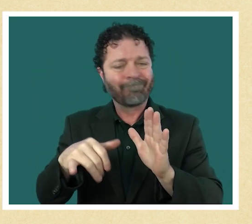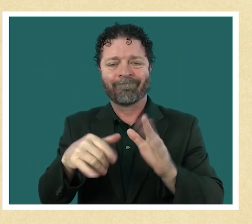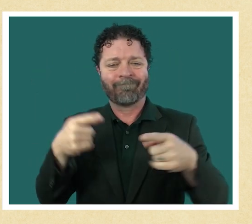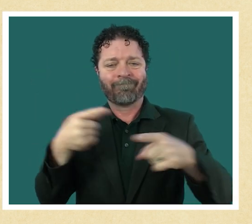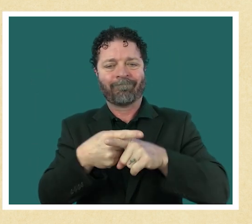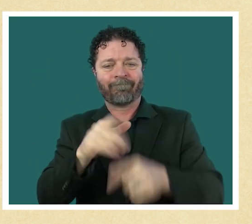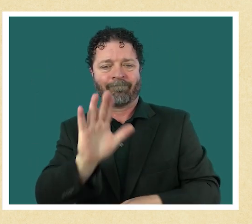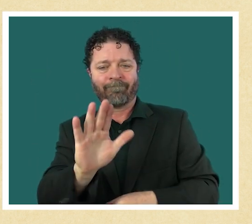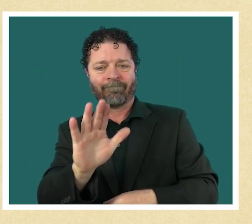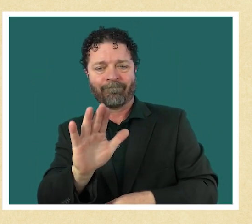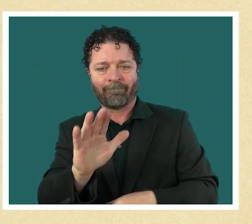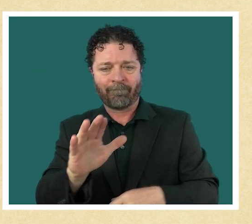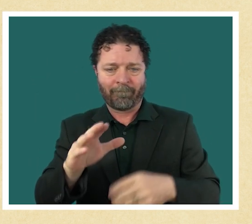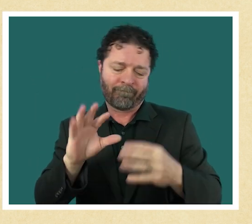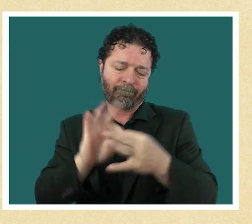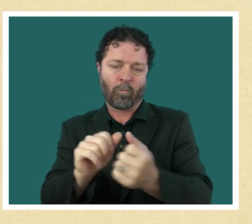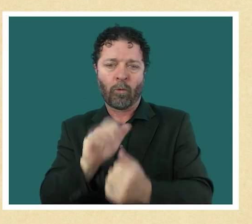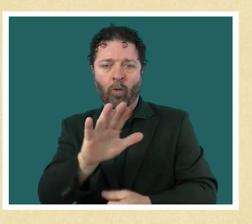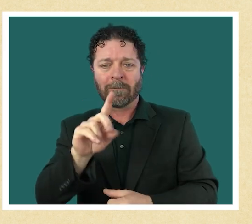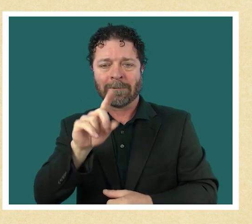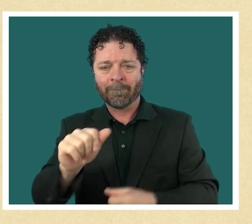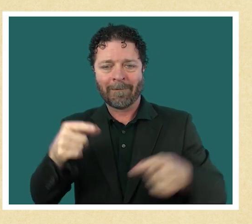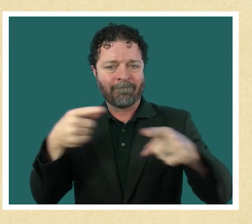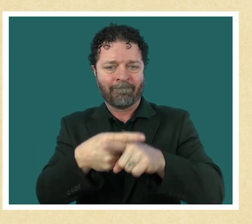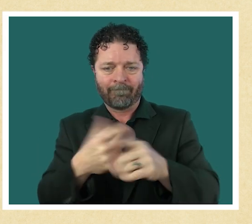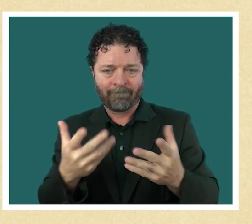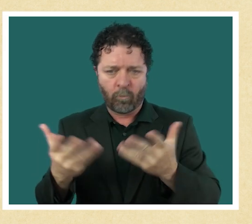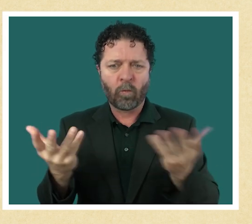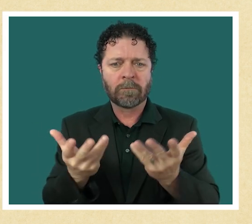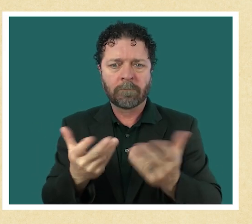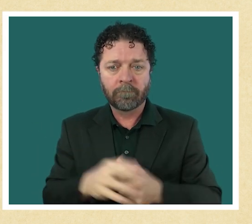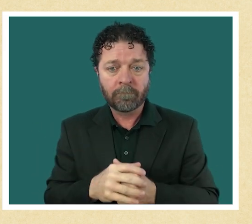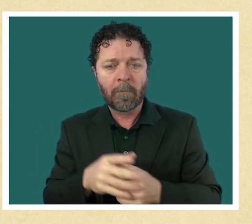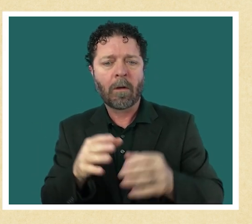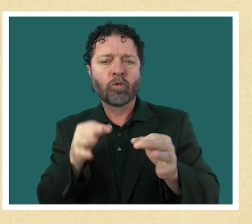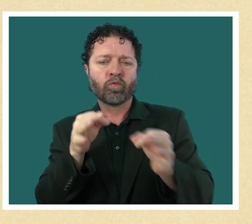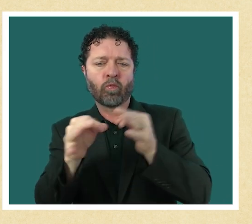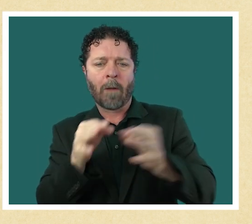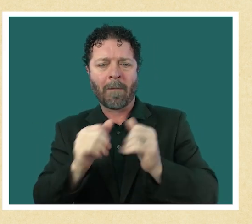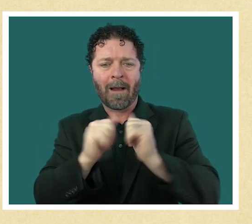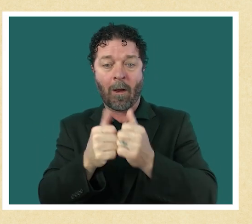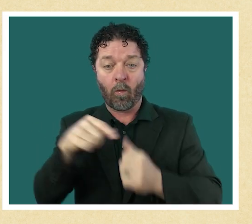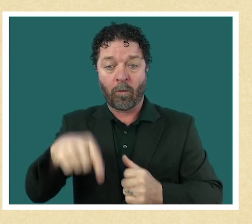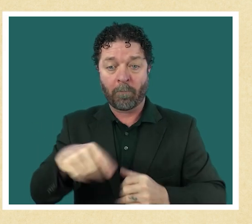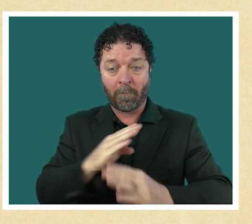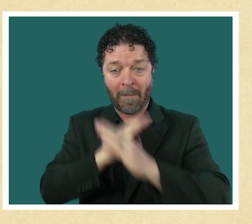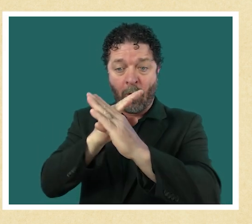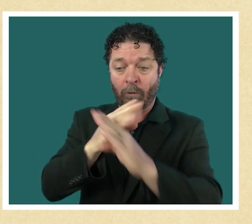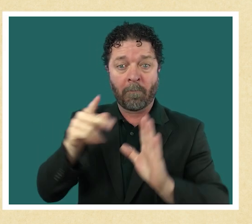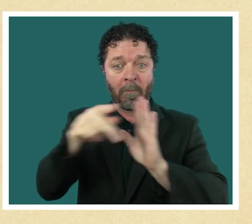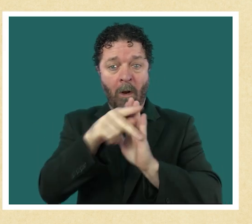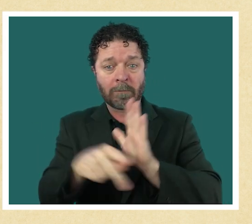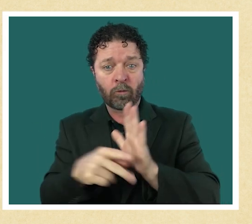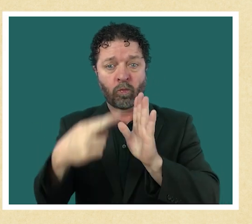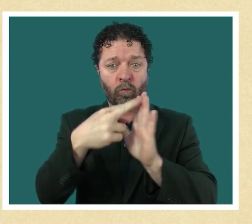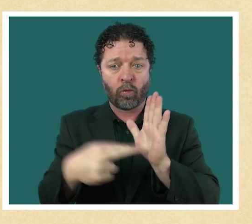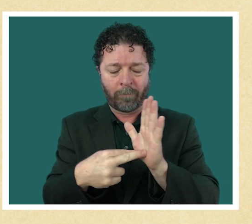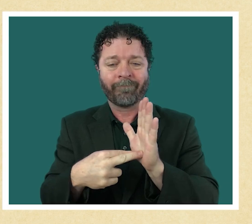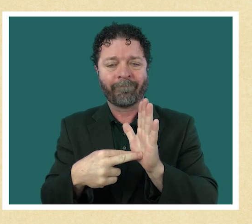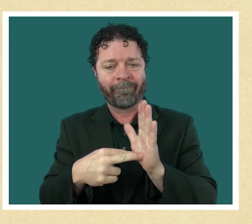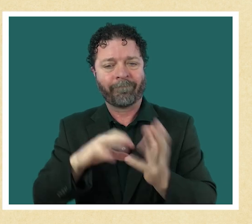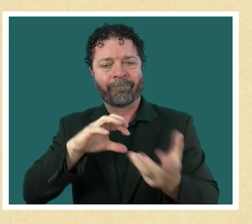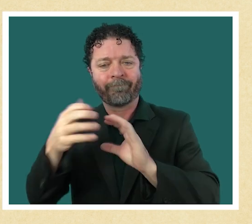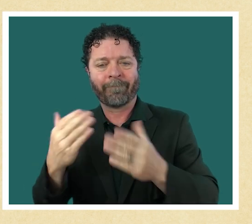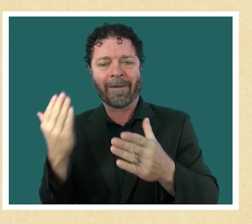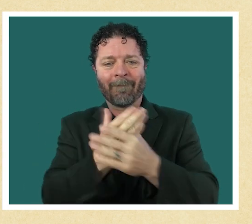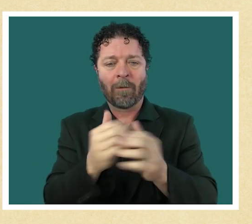disability, describing how this barrier, policy, or rule interferes with your needs in use or enjoyment